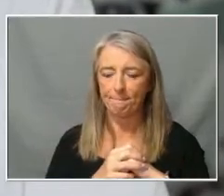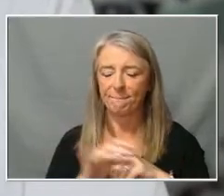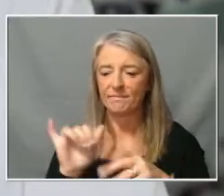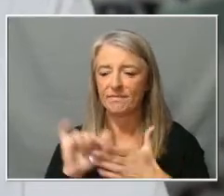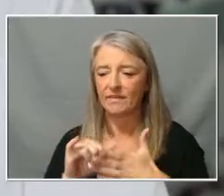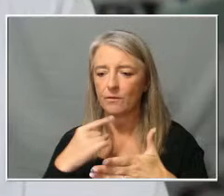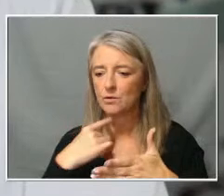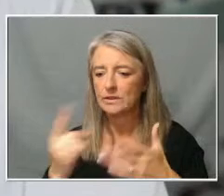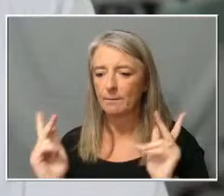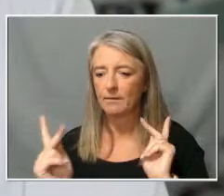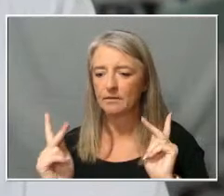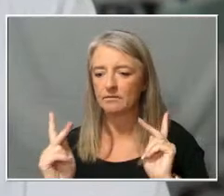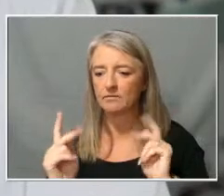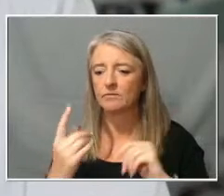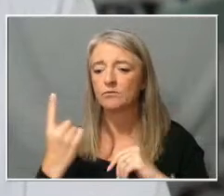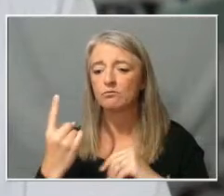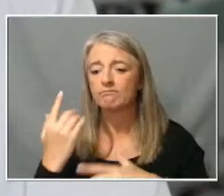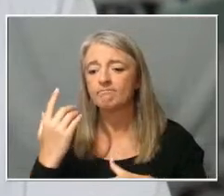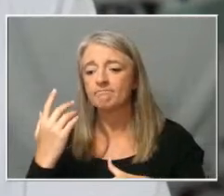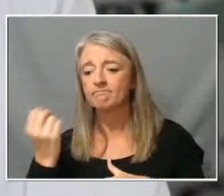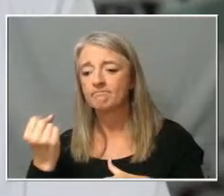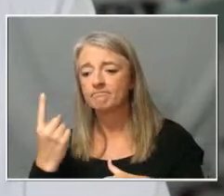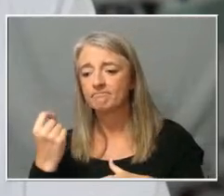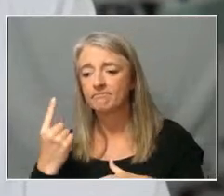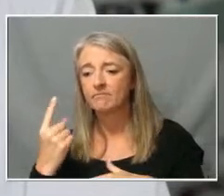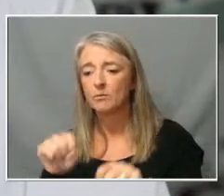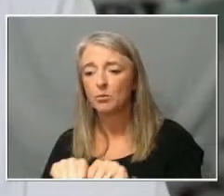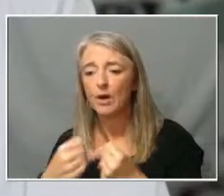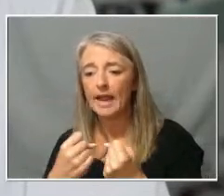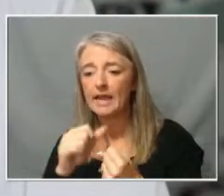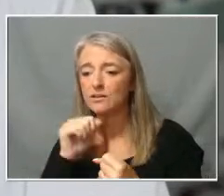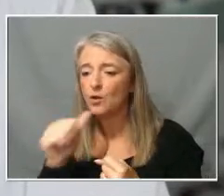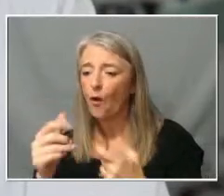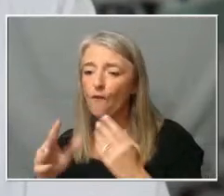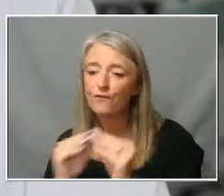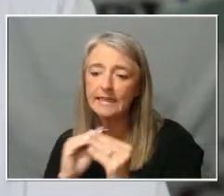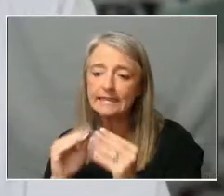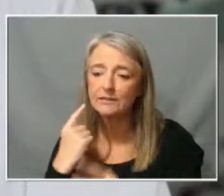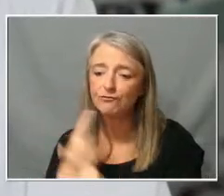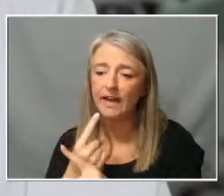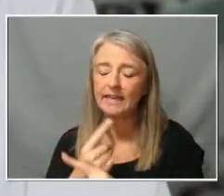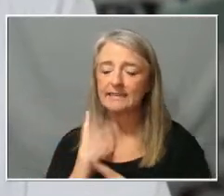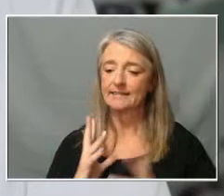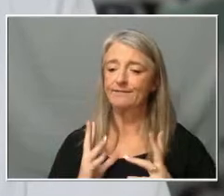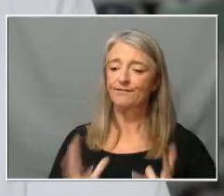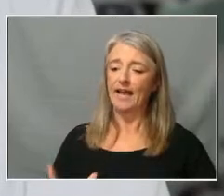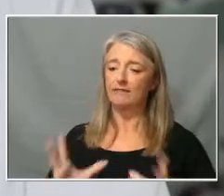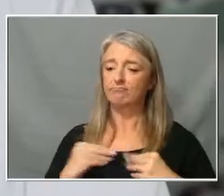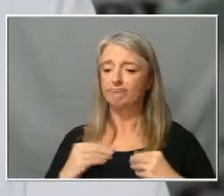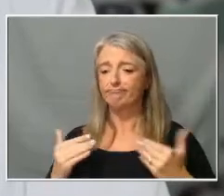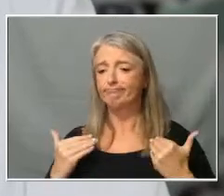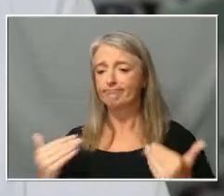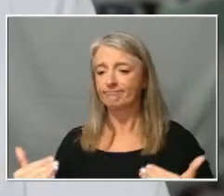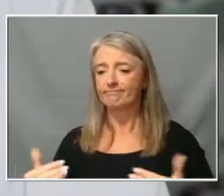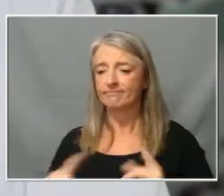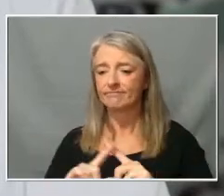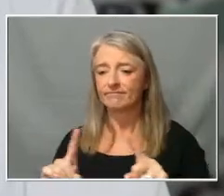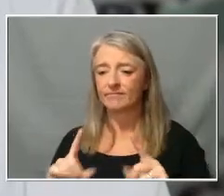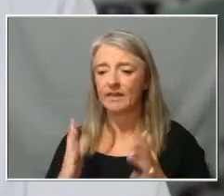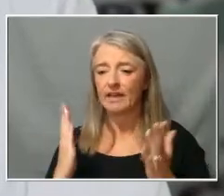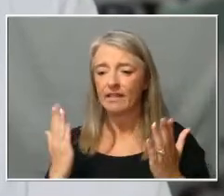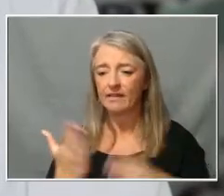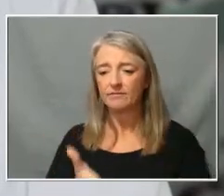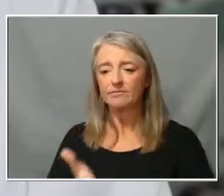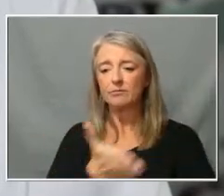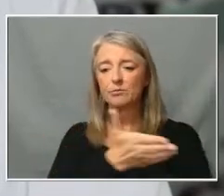It's like, on one hand, if it ain't broke, don't fix it. You're comfortable. If he's fine, he's fine. But like, things are getting better all the